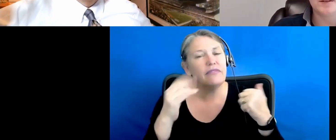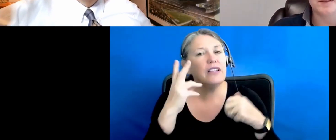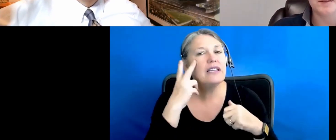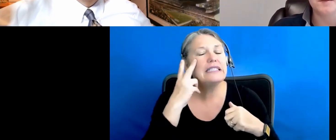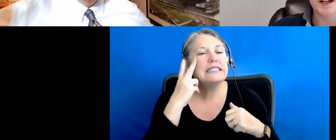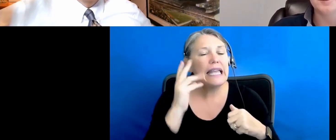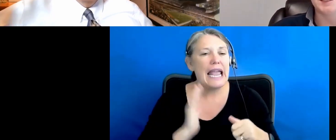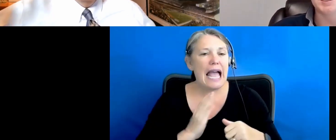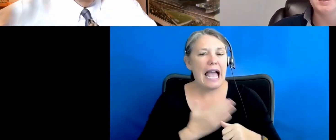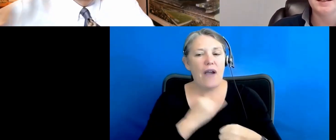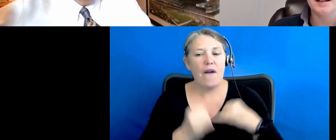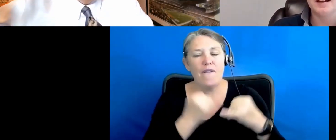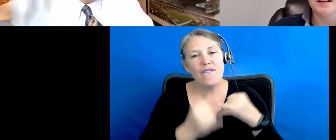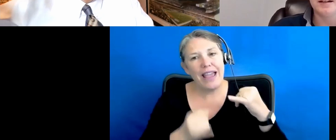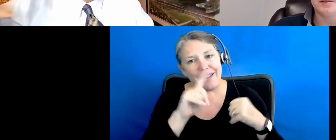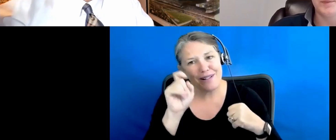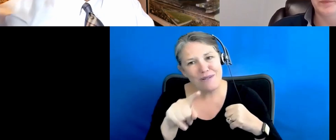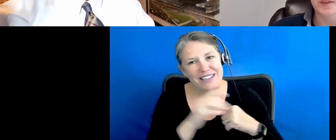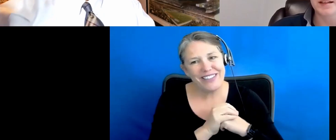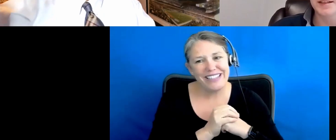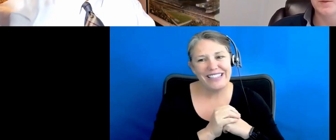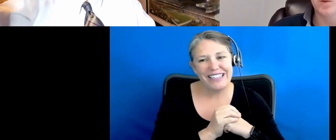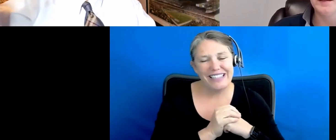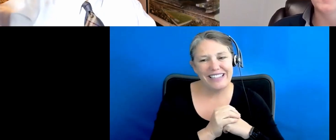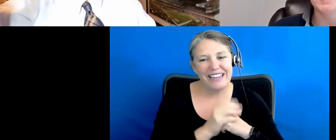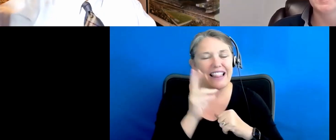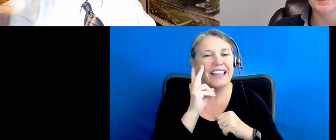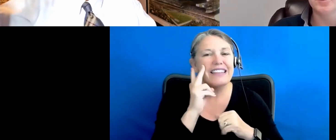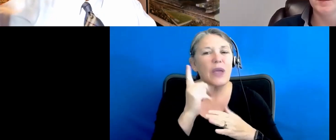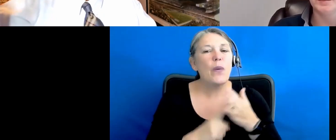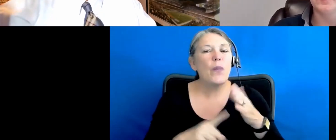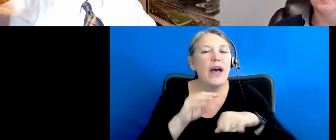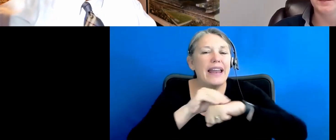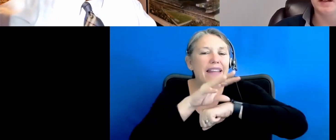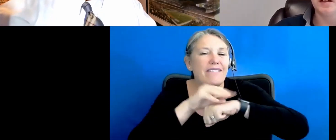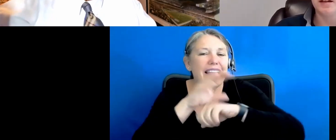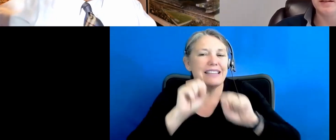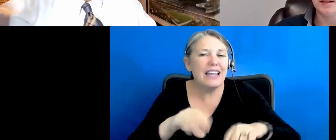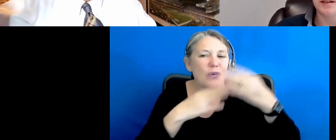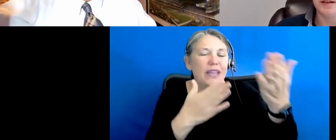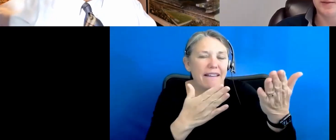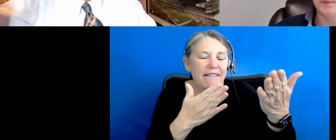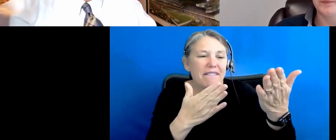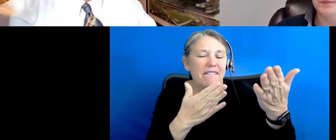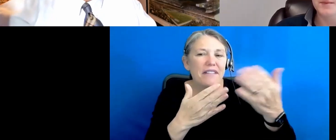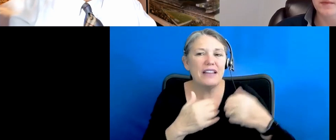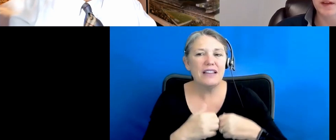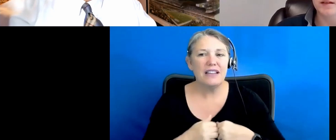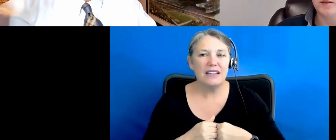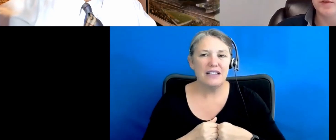So our final question, let's see, what advice can you give